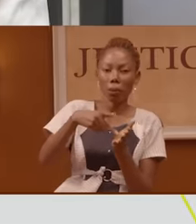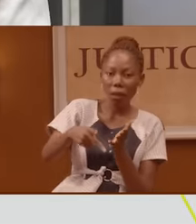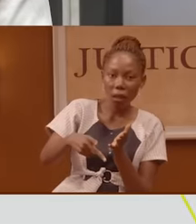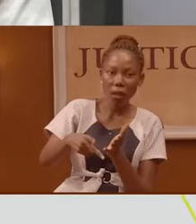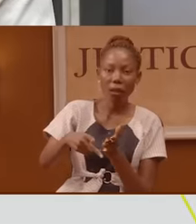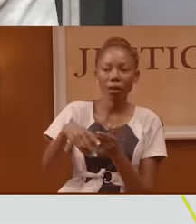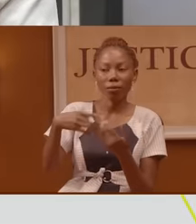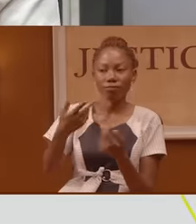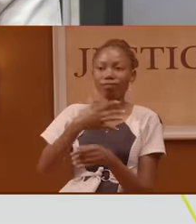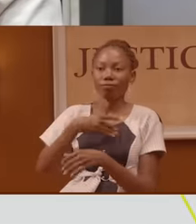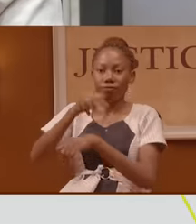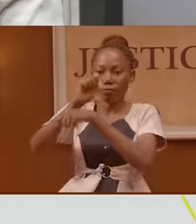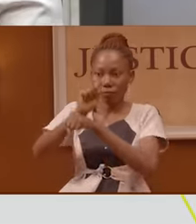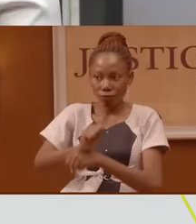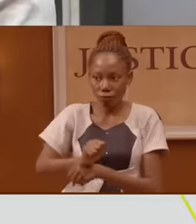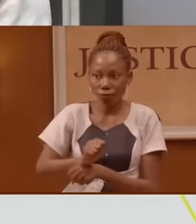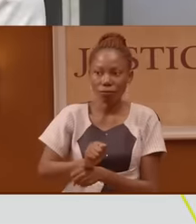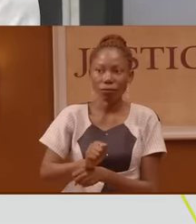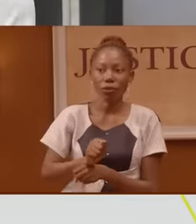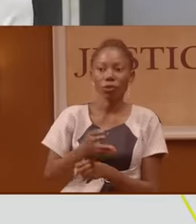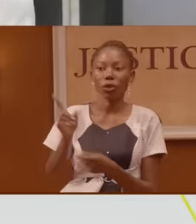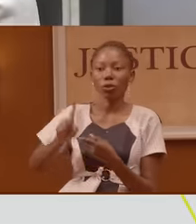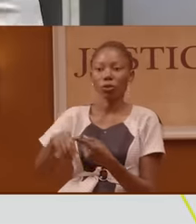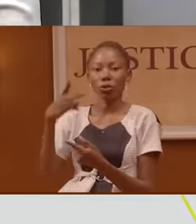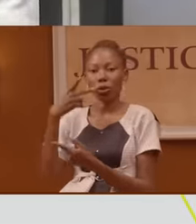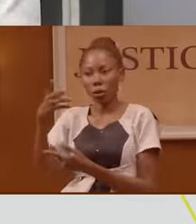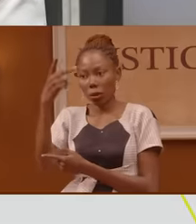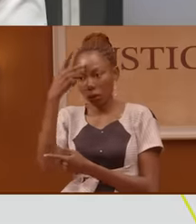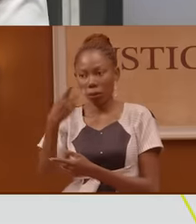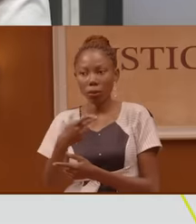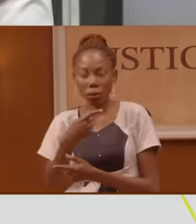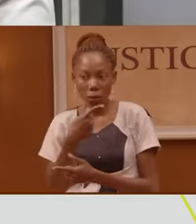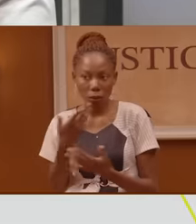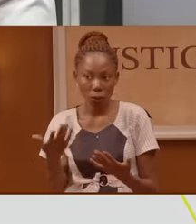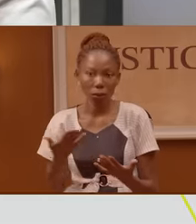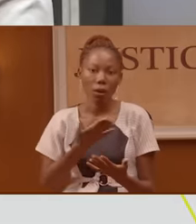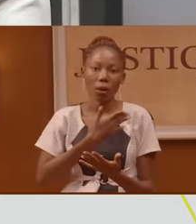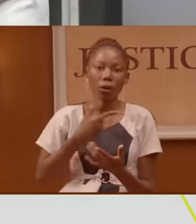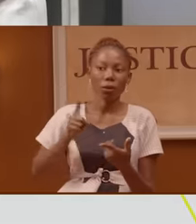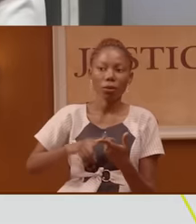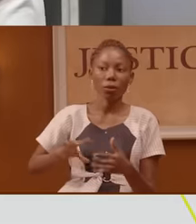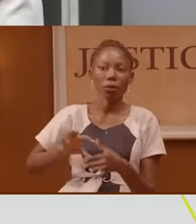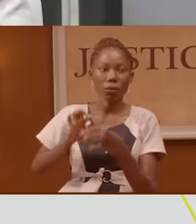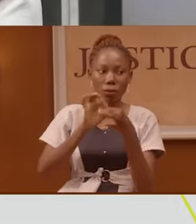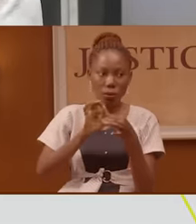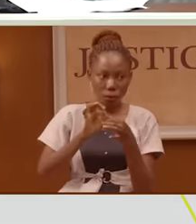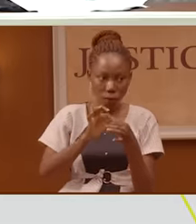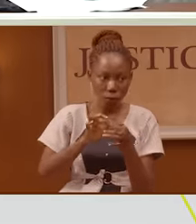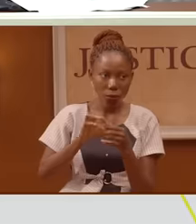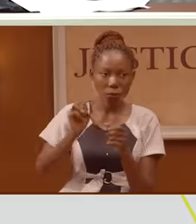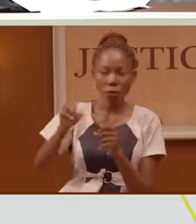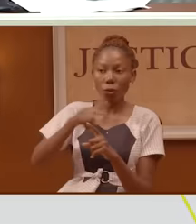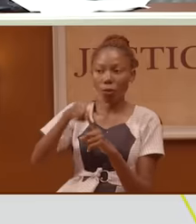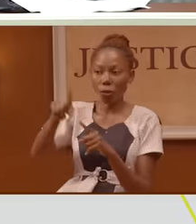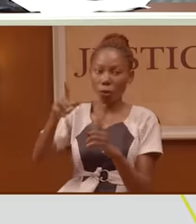and marry me properly, like going to see my parents and making the union a kind of... At the time you met him,